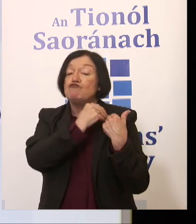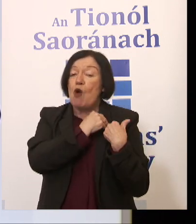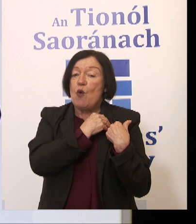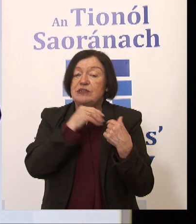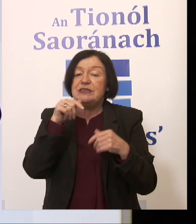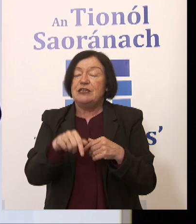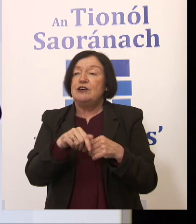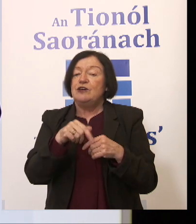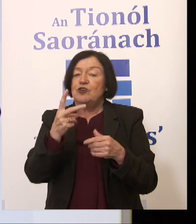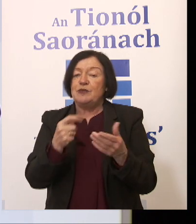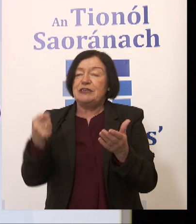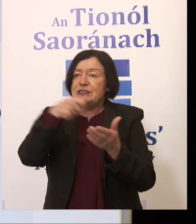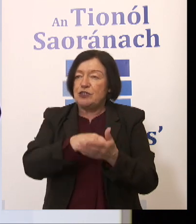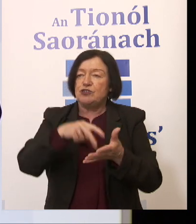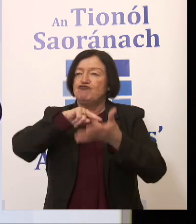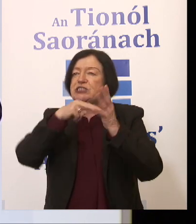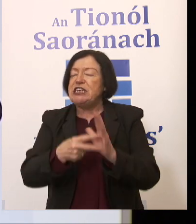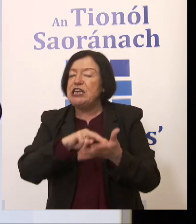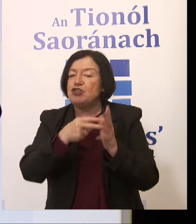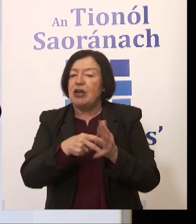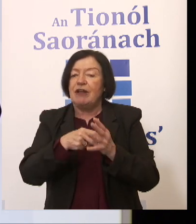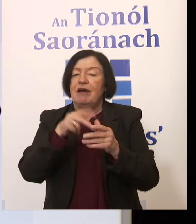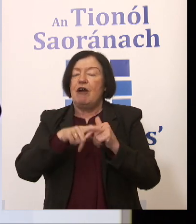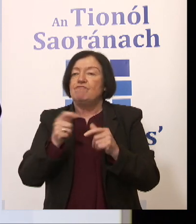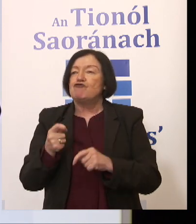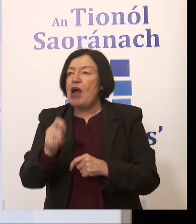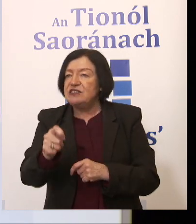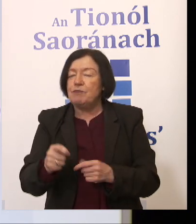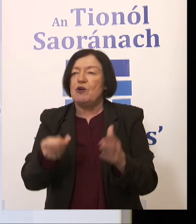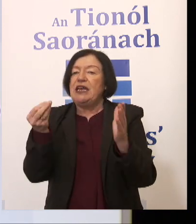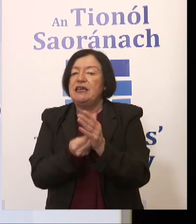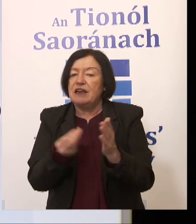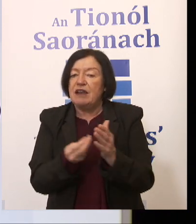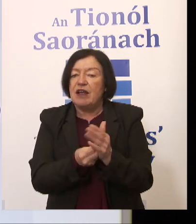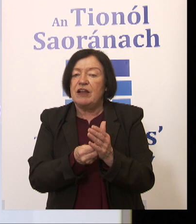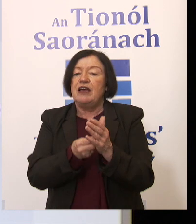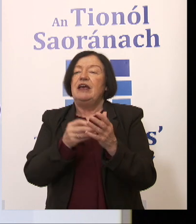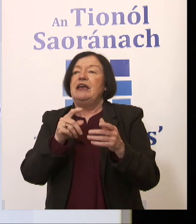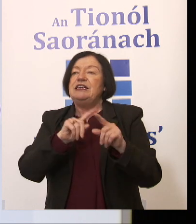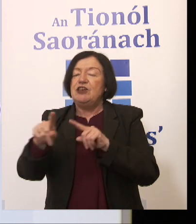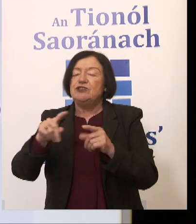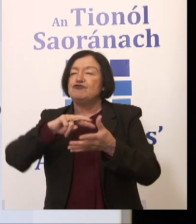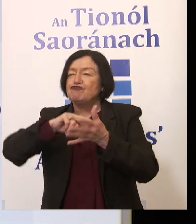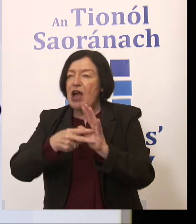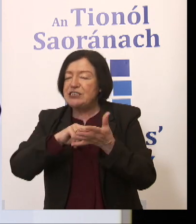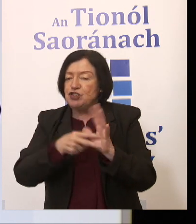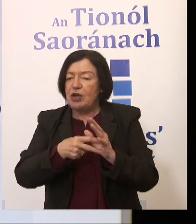be substantial and strategic, so in the space of transport, economic and spatial strategy,